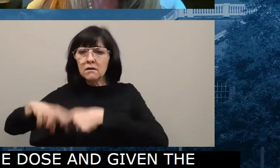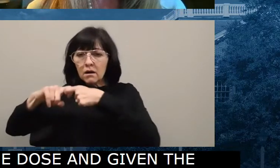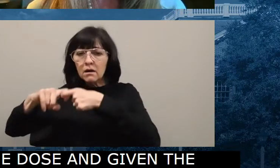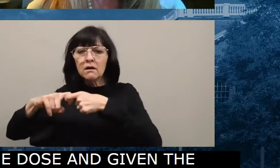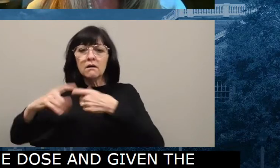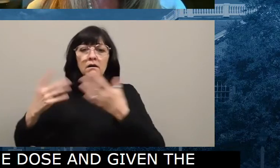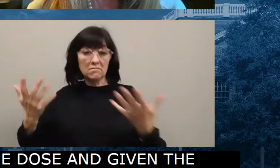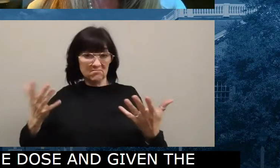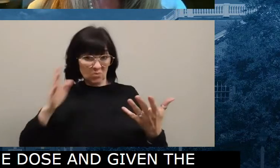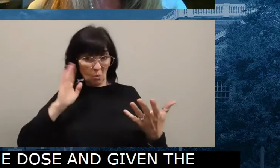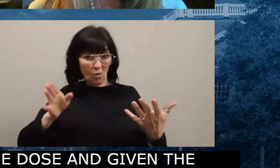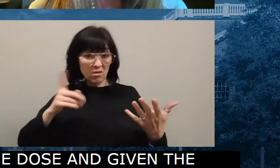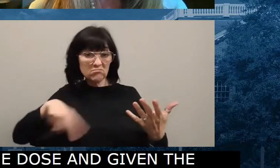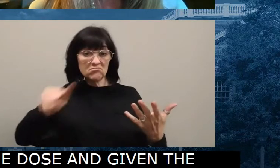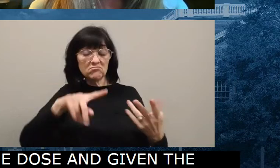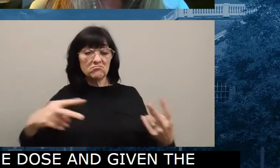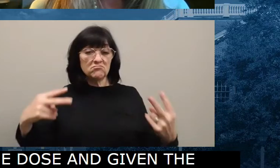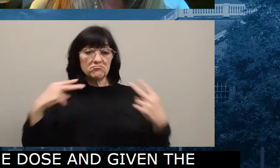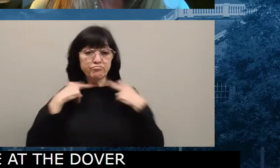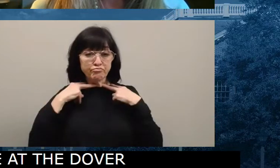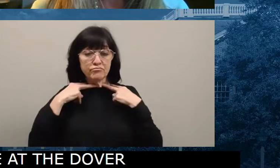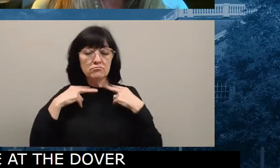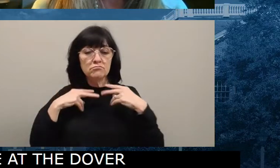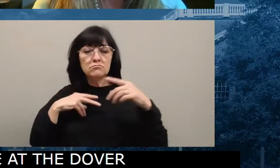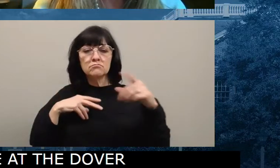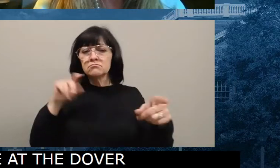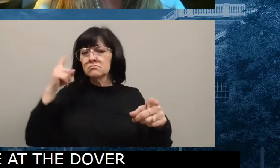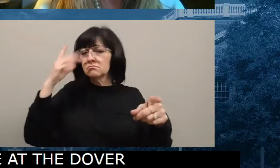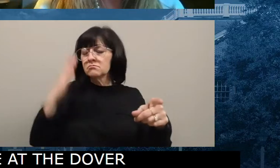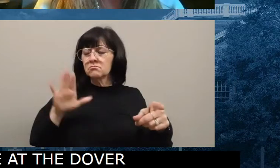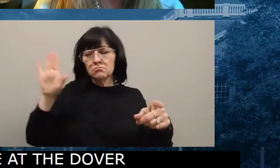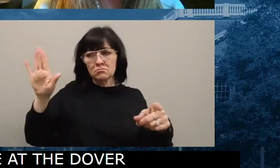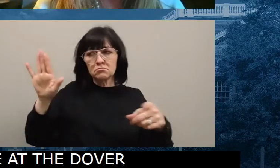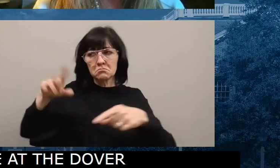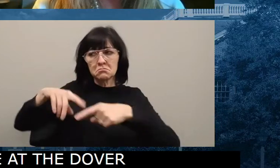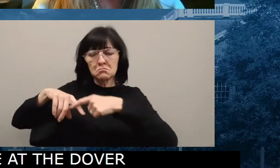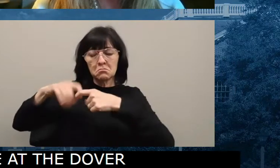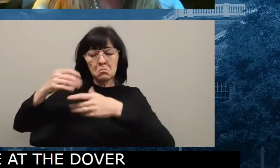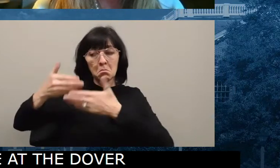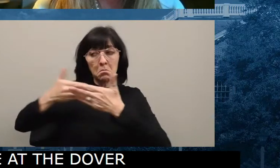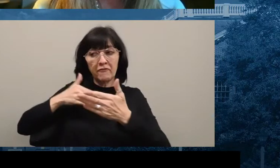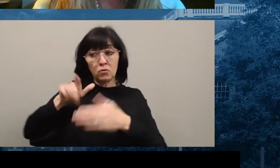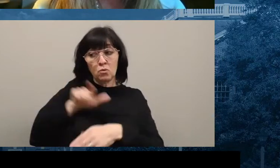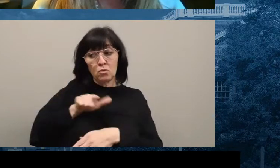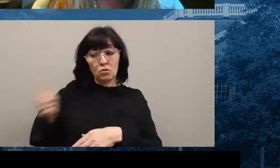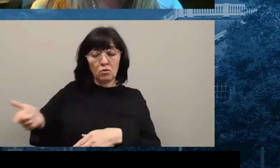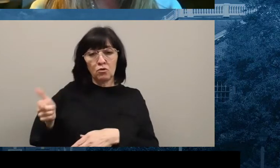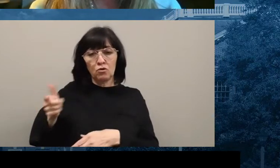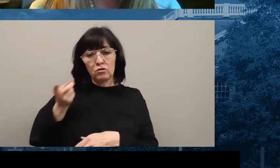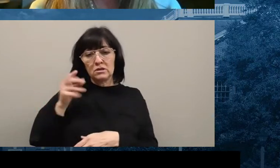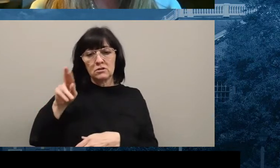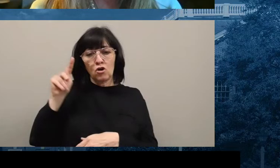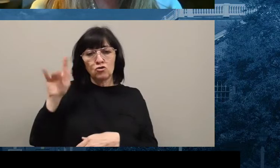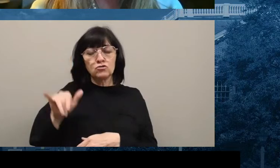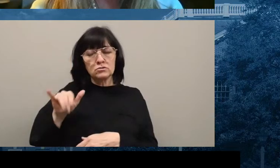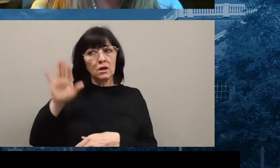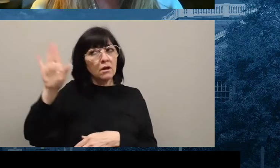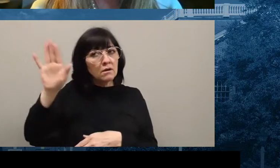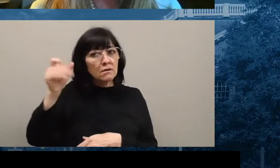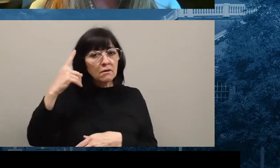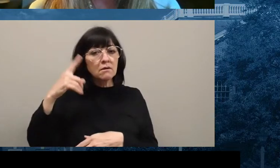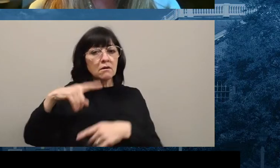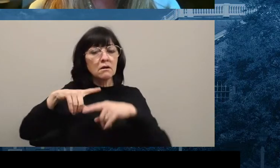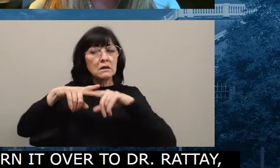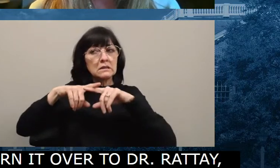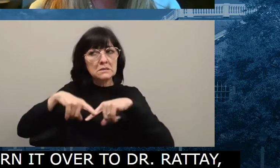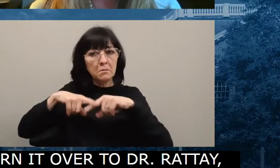Speedway. Well, before I turn it over to Dr. Rattay, it all depends, certainly. We hope it's just a